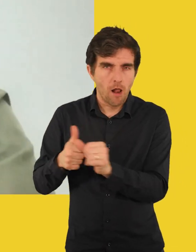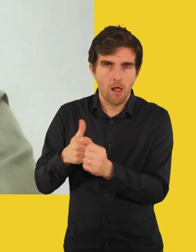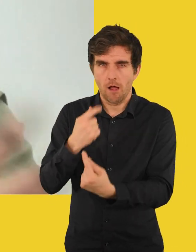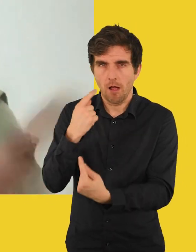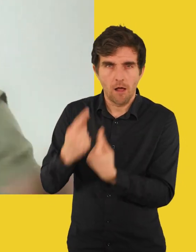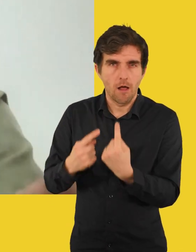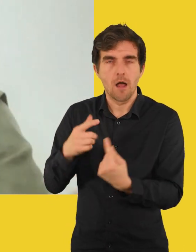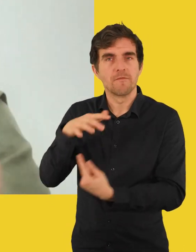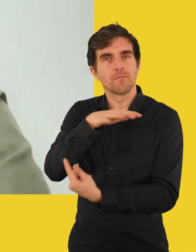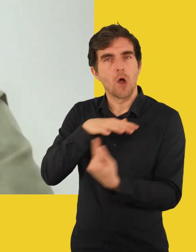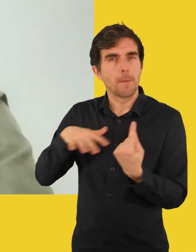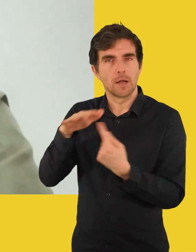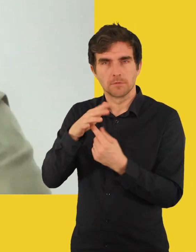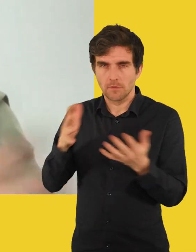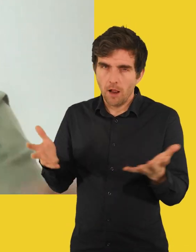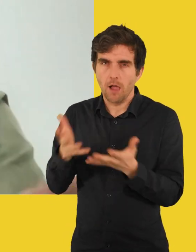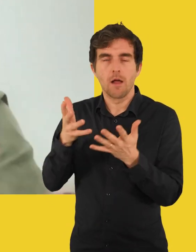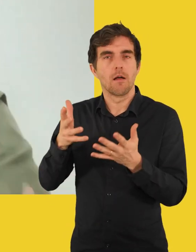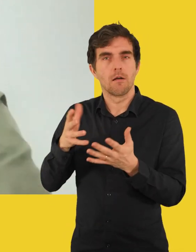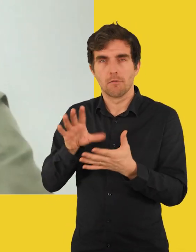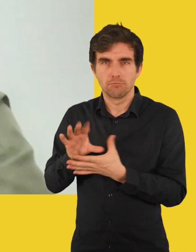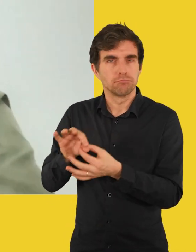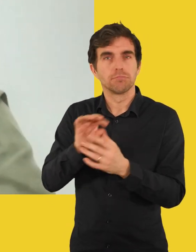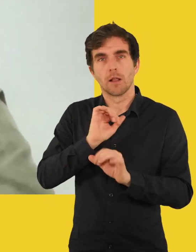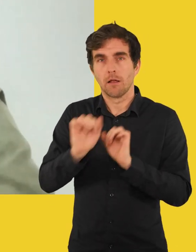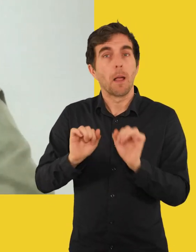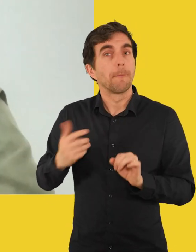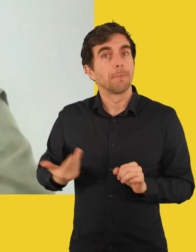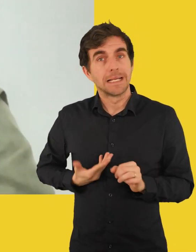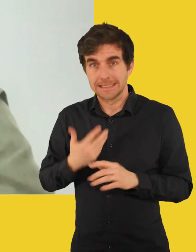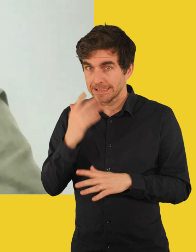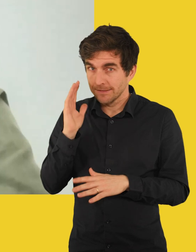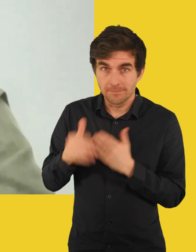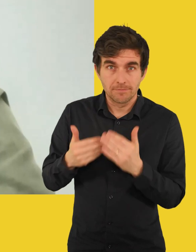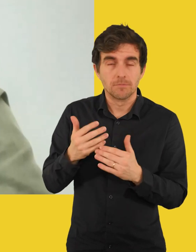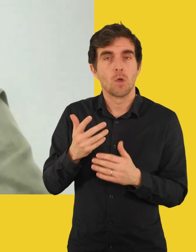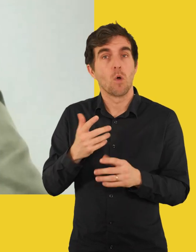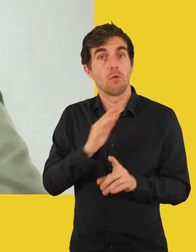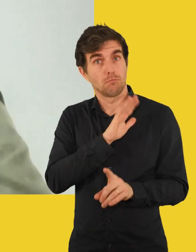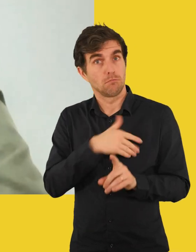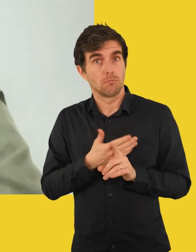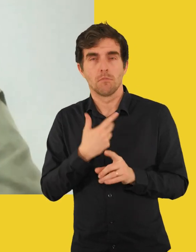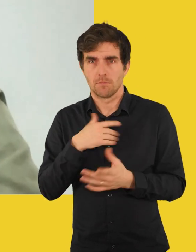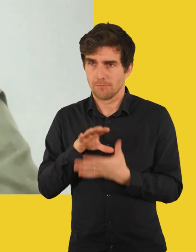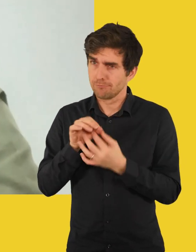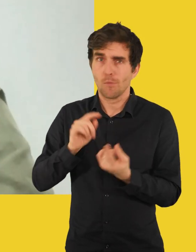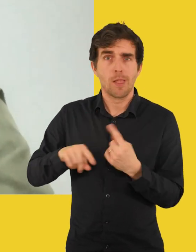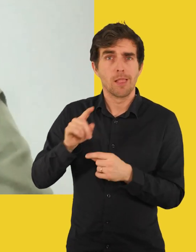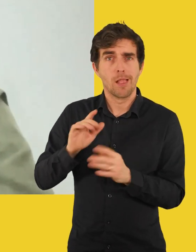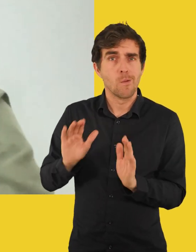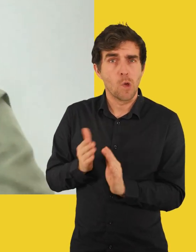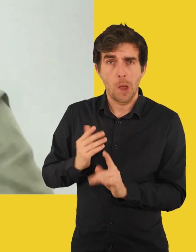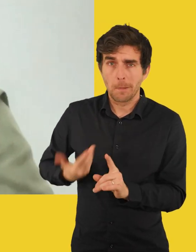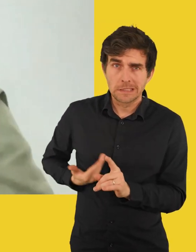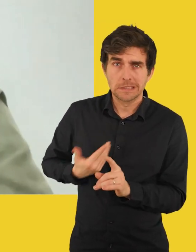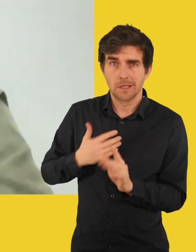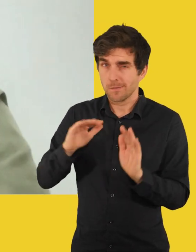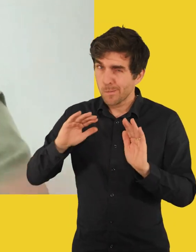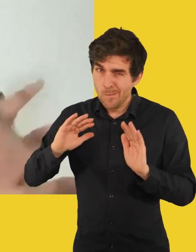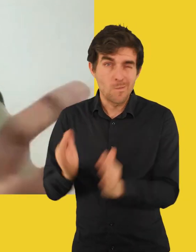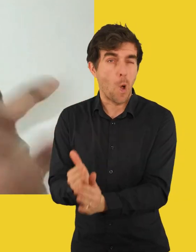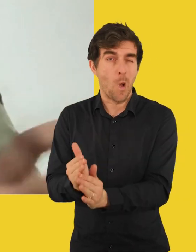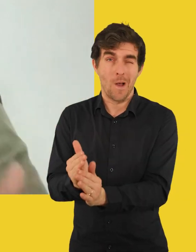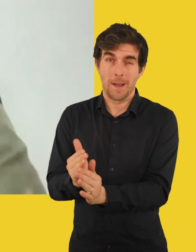a socially responsible and environmentally friendly business. And since we work with small businesses